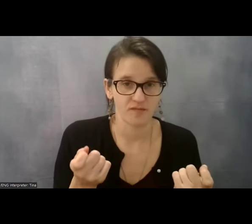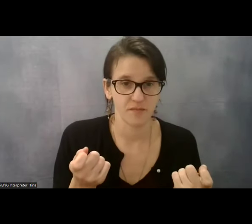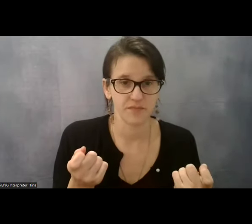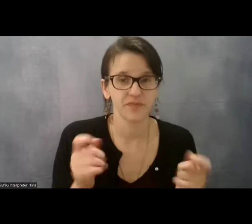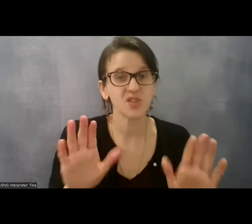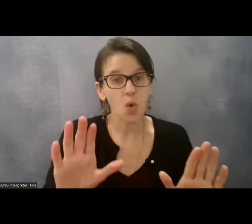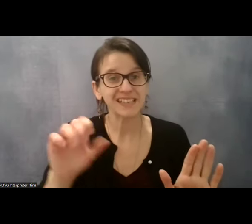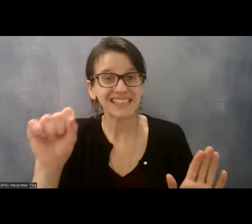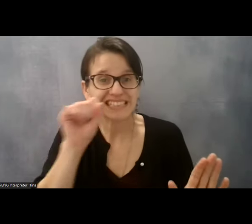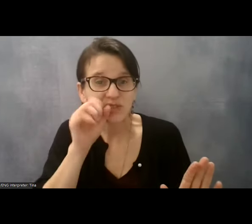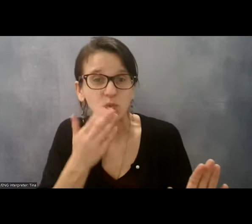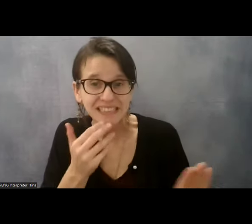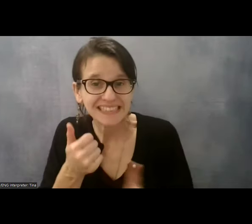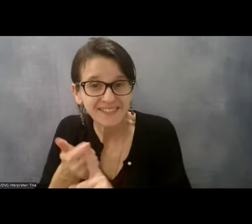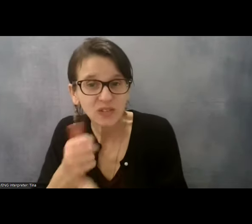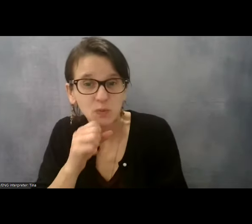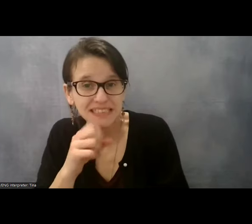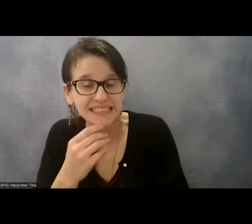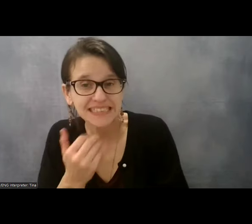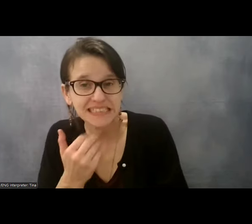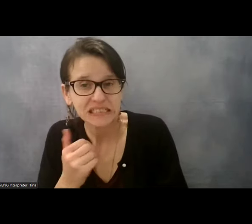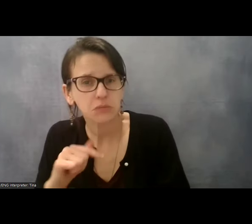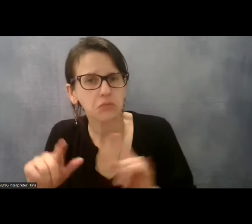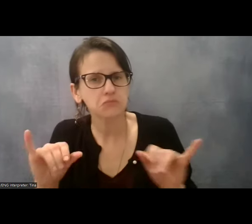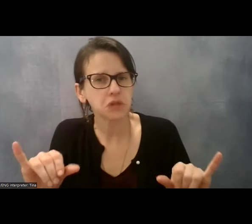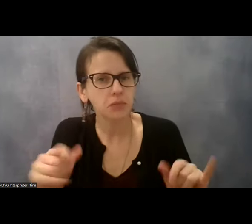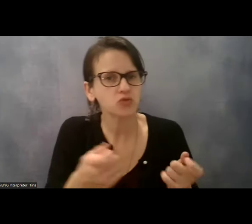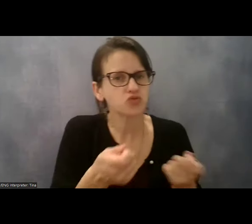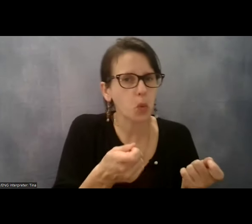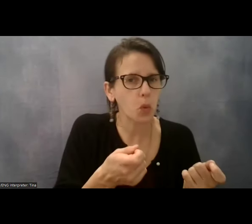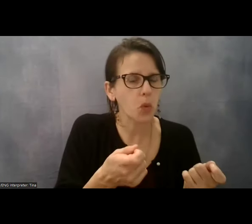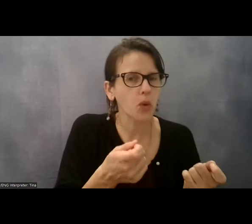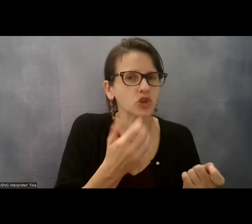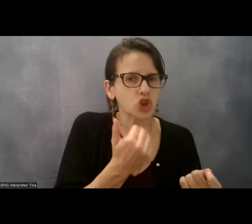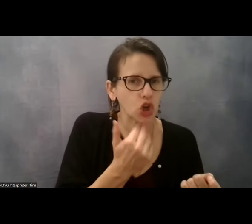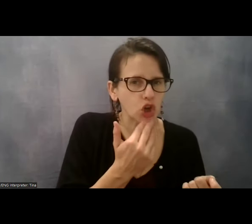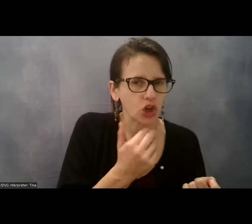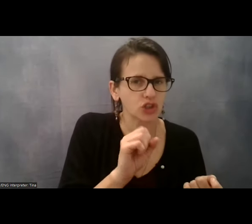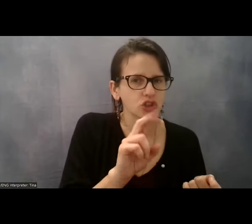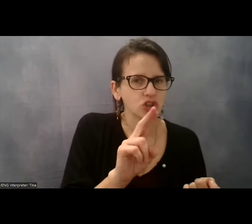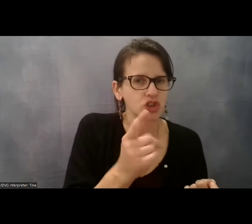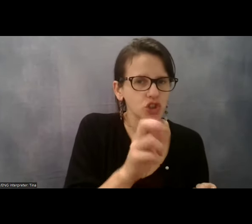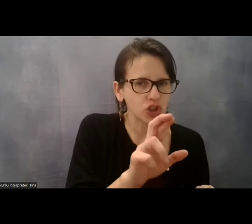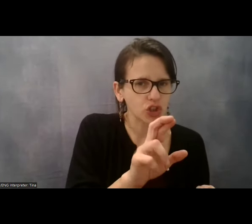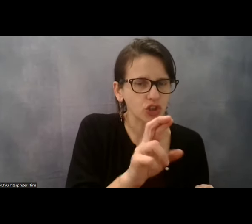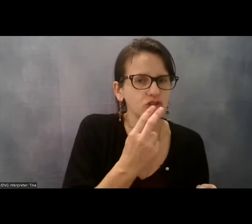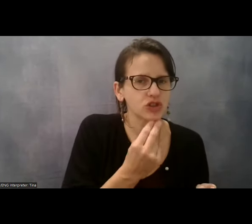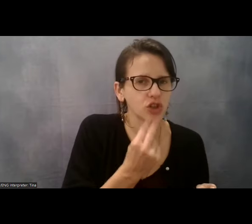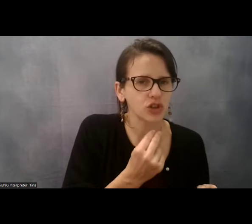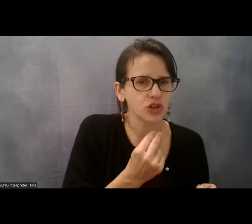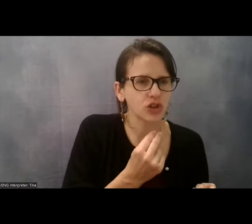are sweet, they could also be helpful for people with type 2 diabetes, likely because of their high